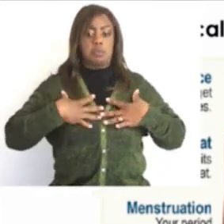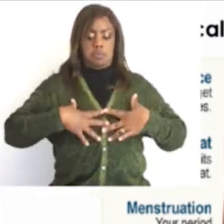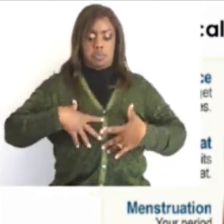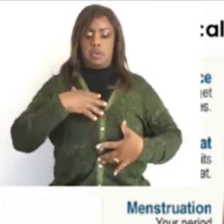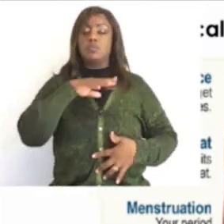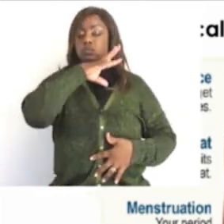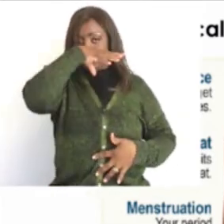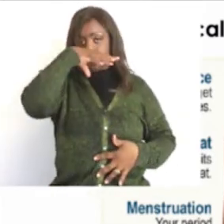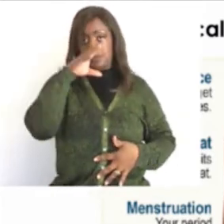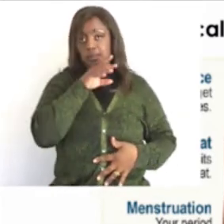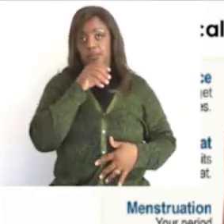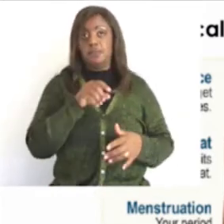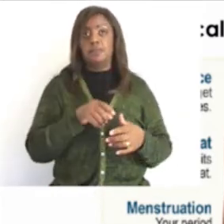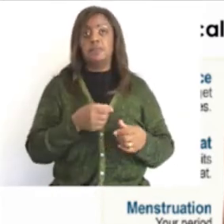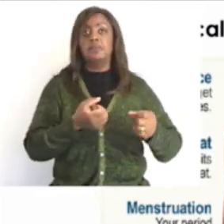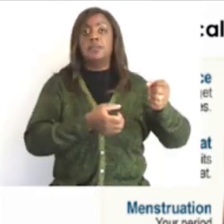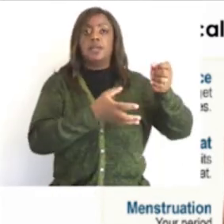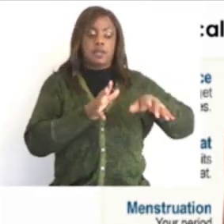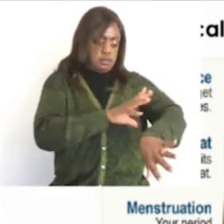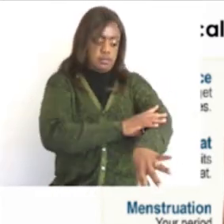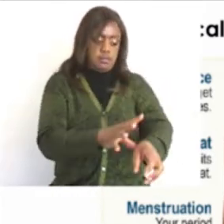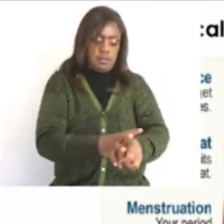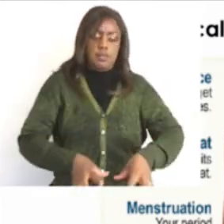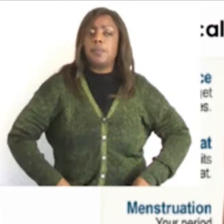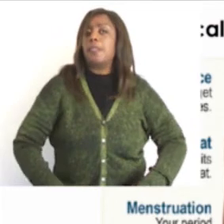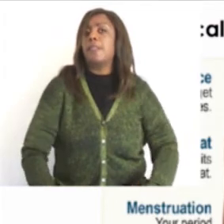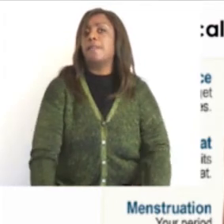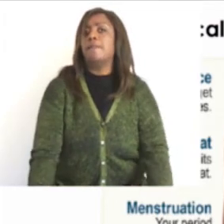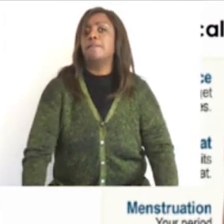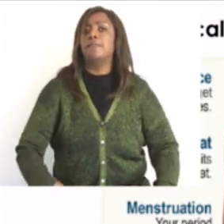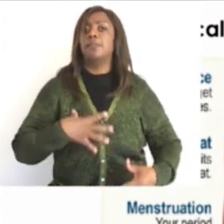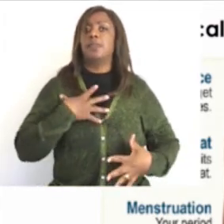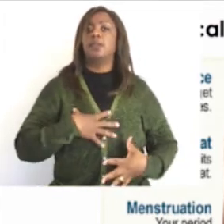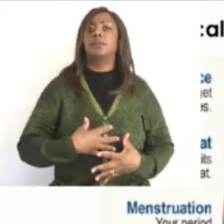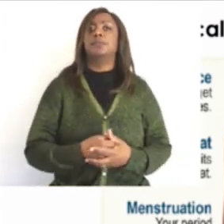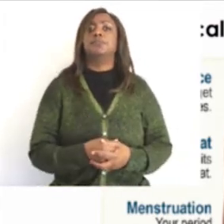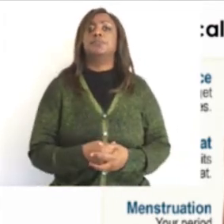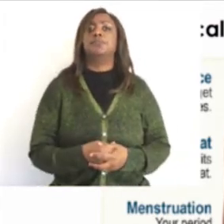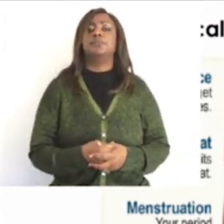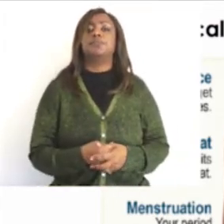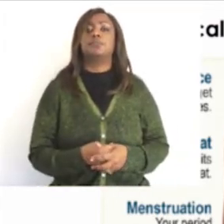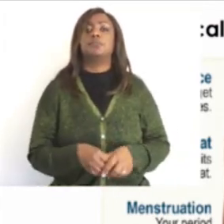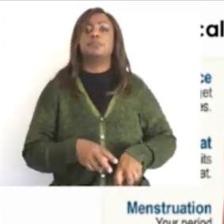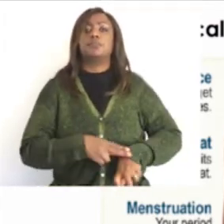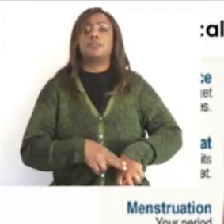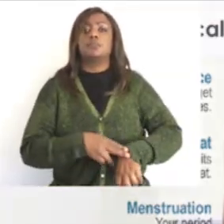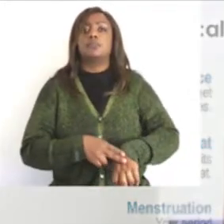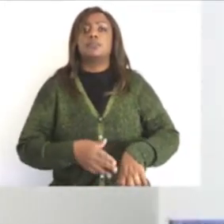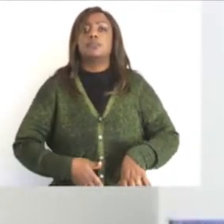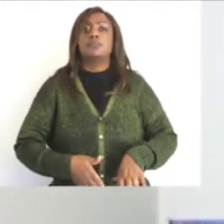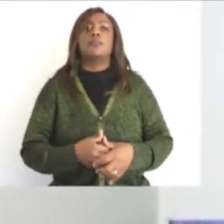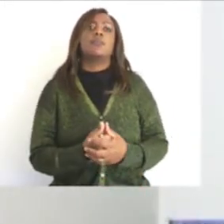said earlier, on your arms, legs, chest, and between your legs or on your private